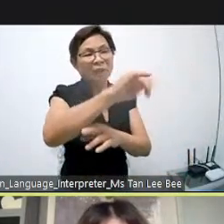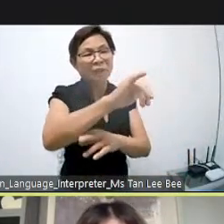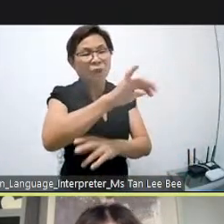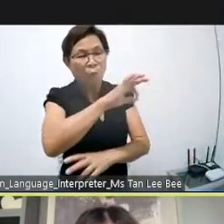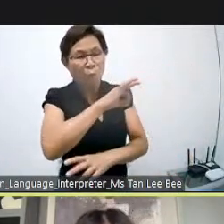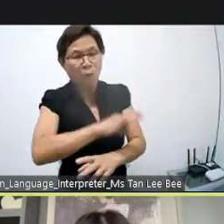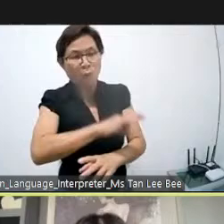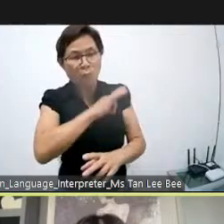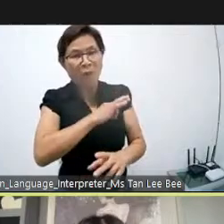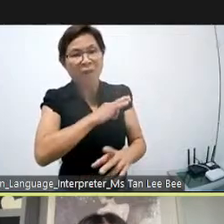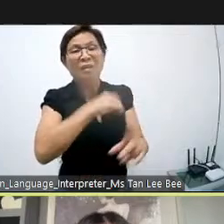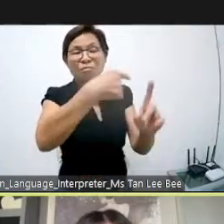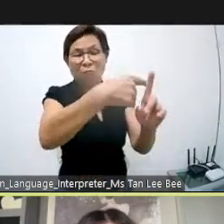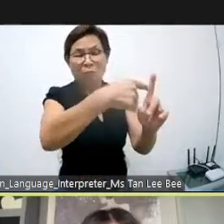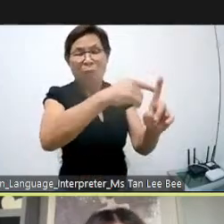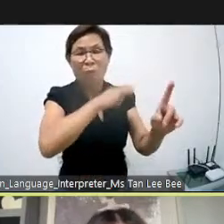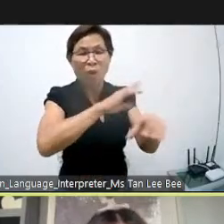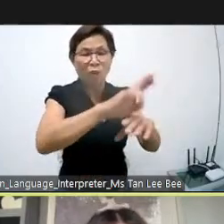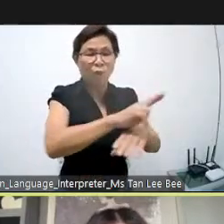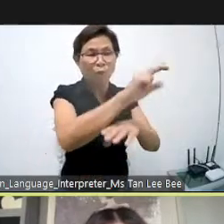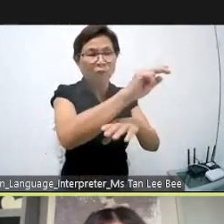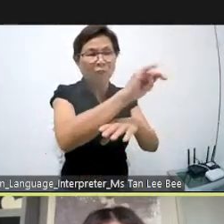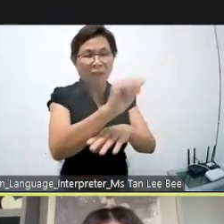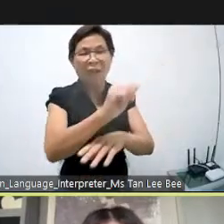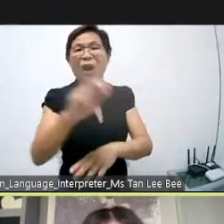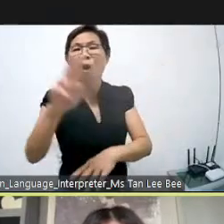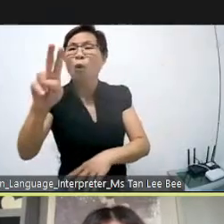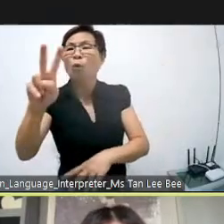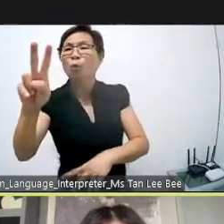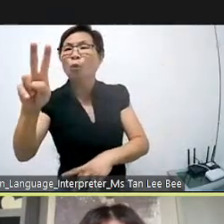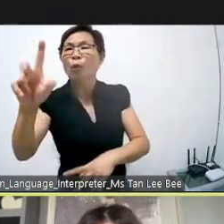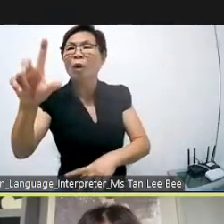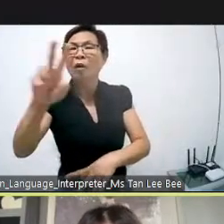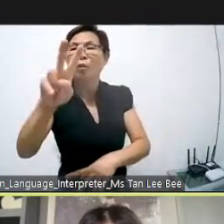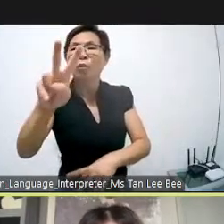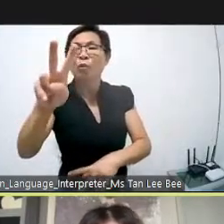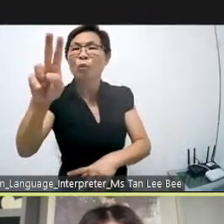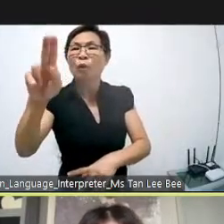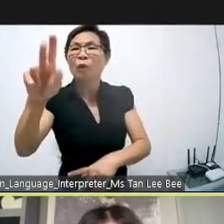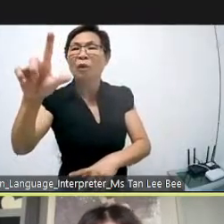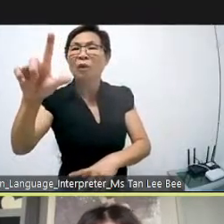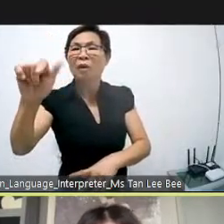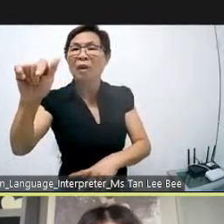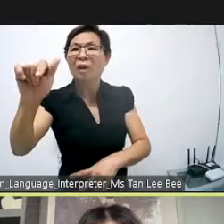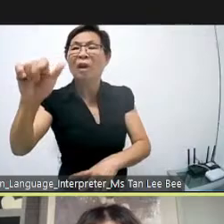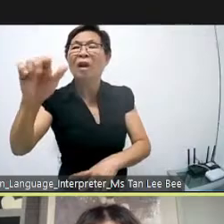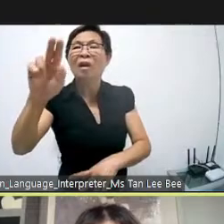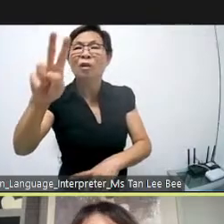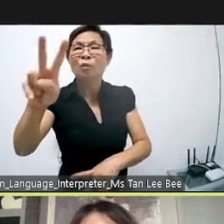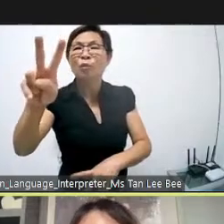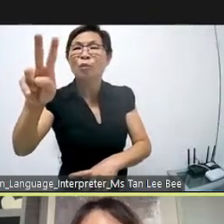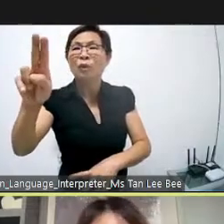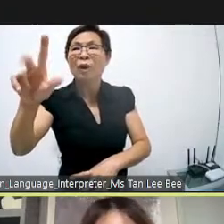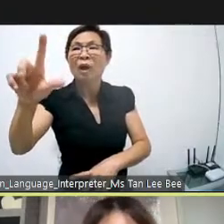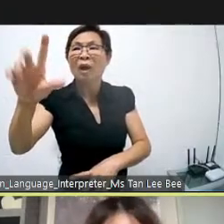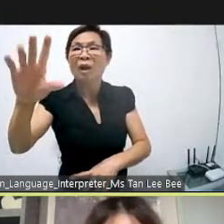use this AI, and Vulcan can develop AI model at low cost and sell those models to our